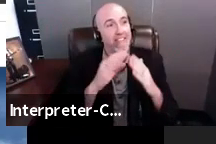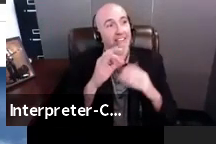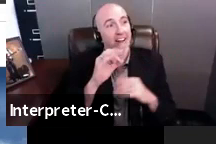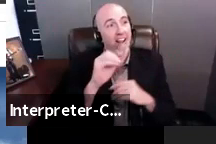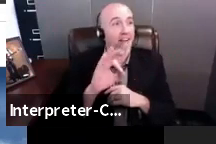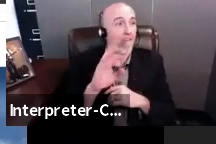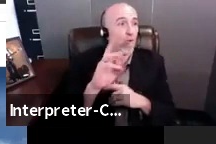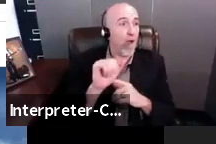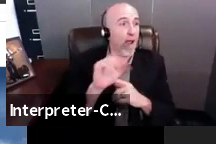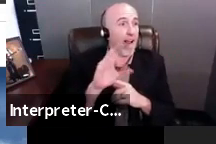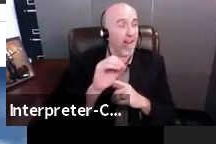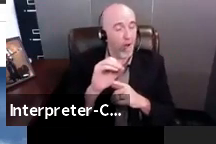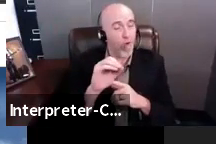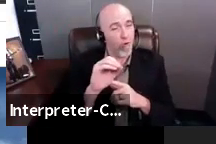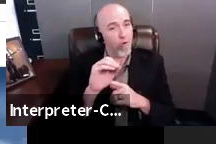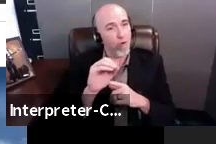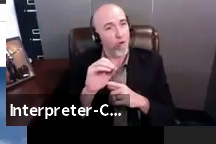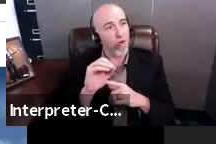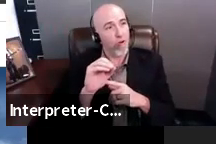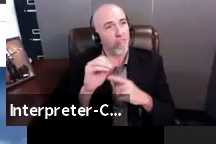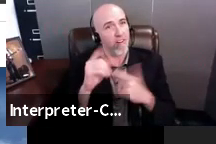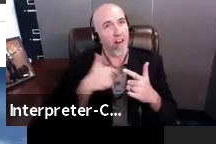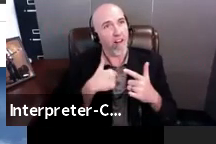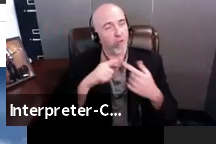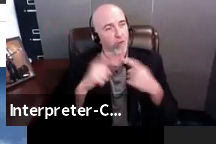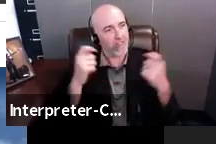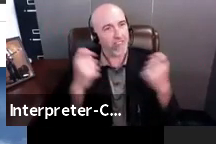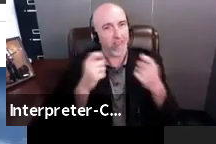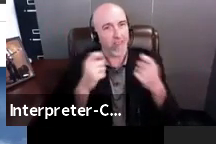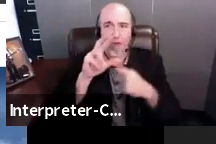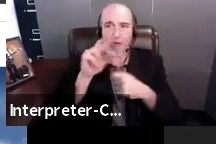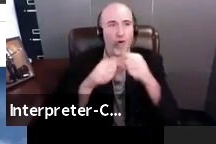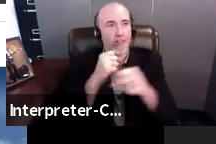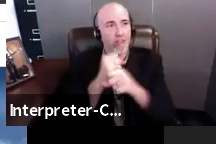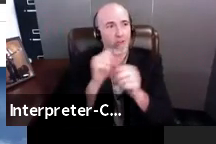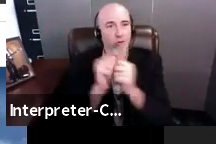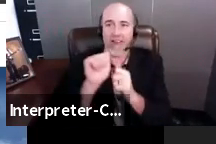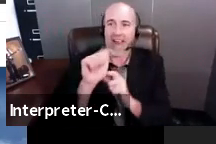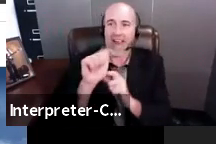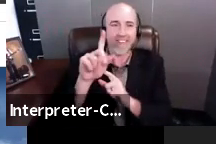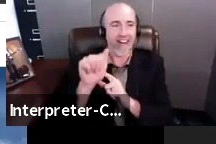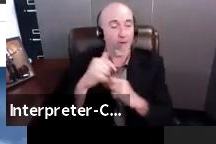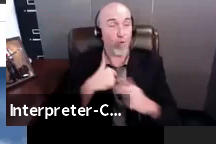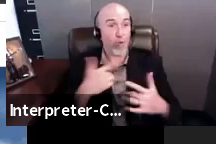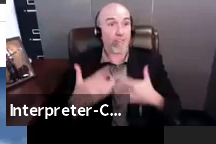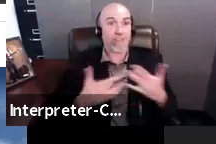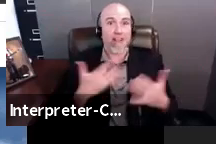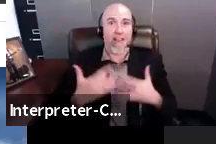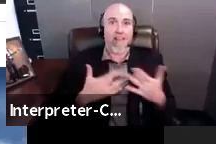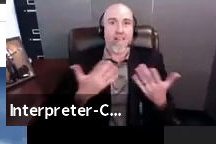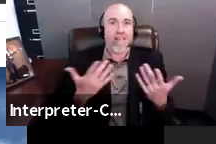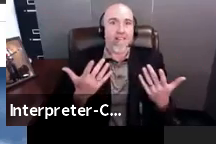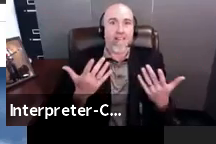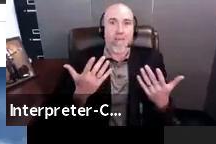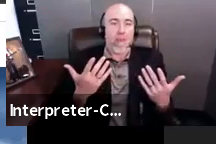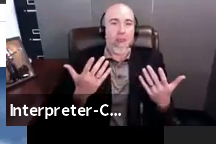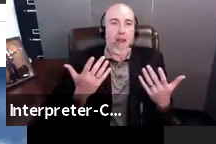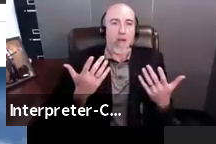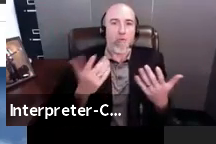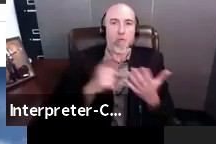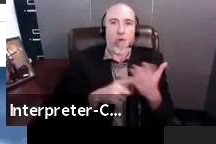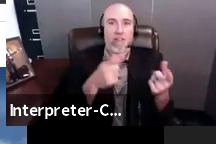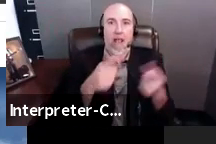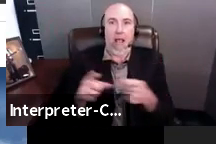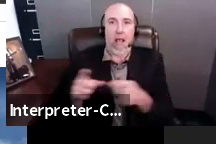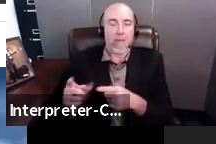to just celebrate 30 years with the American with Disabilities Act. We're excited about what is happening